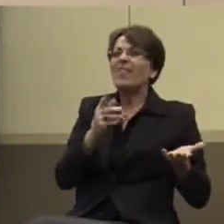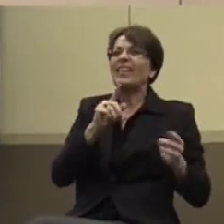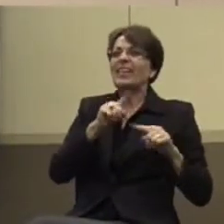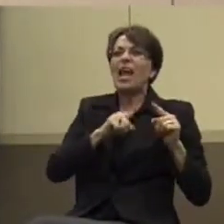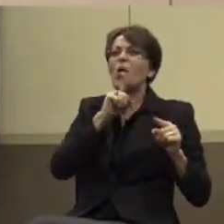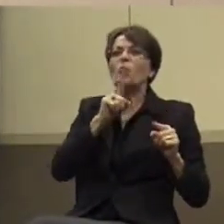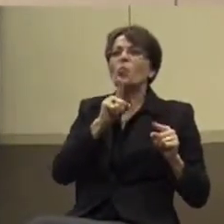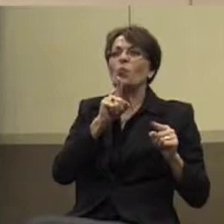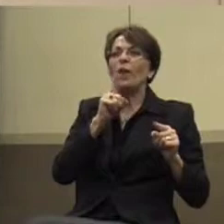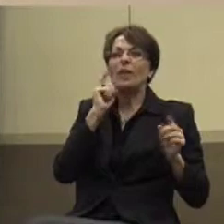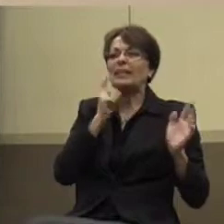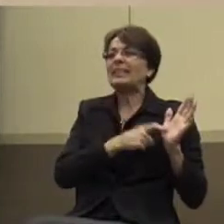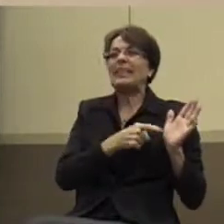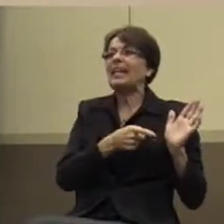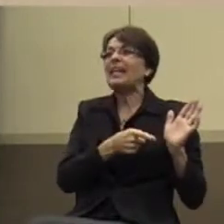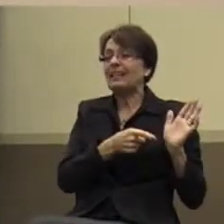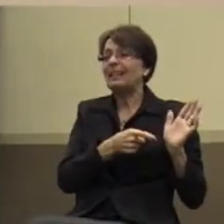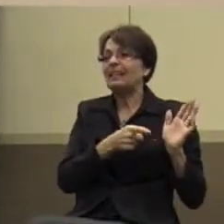Okay.